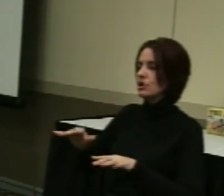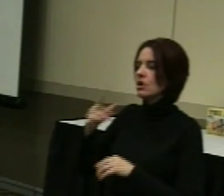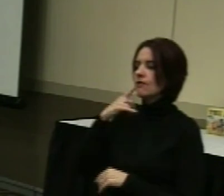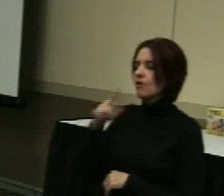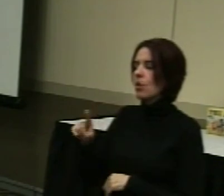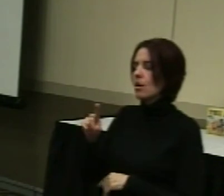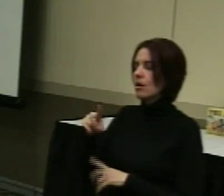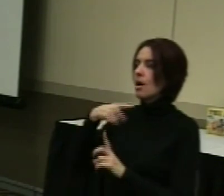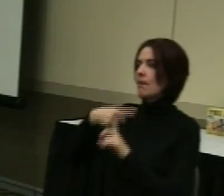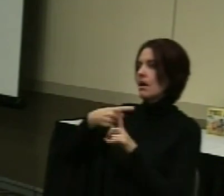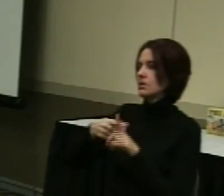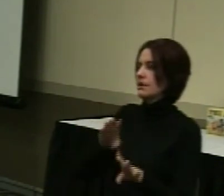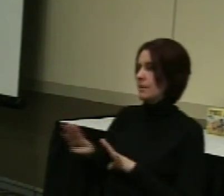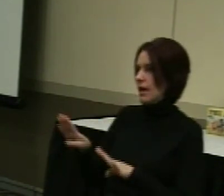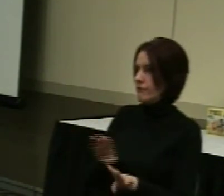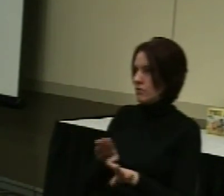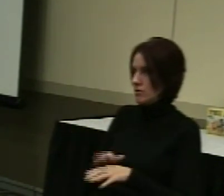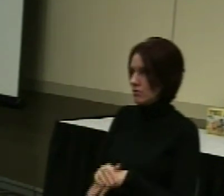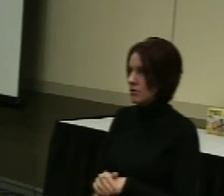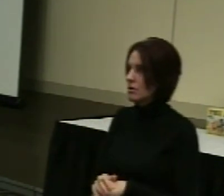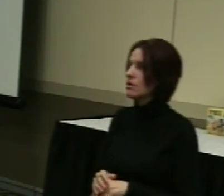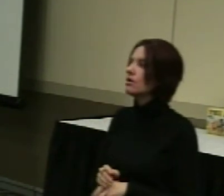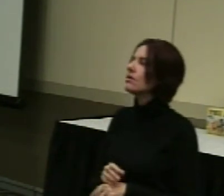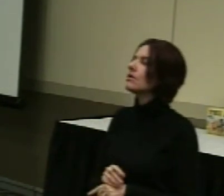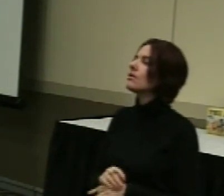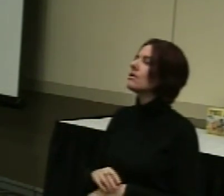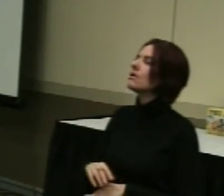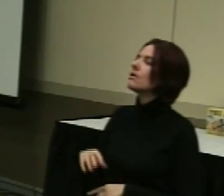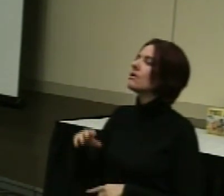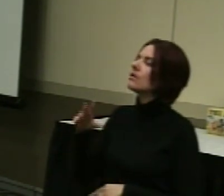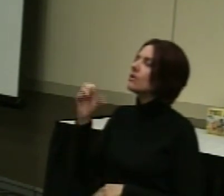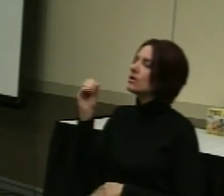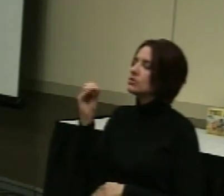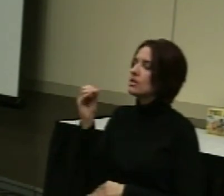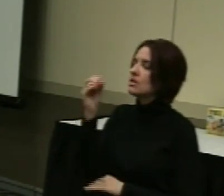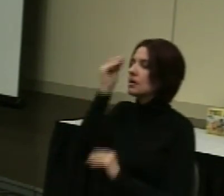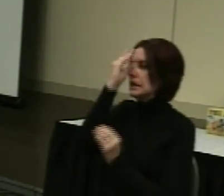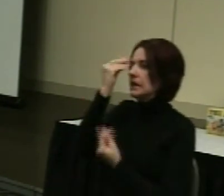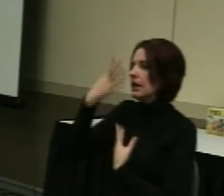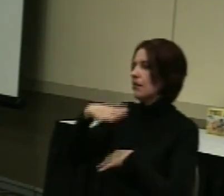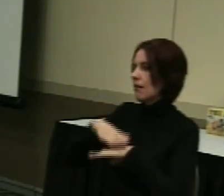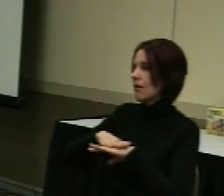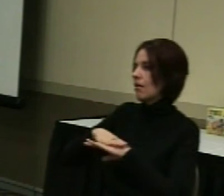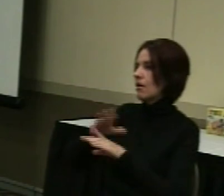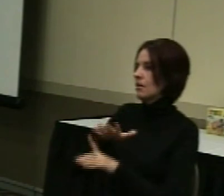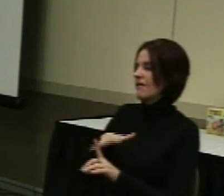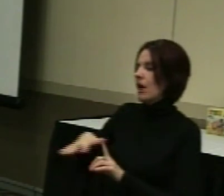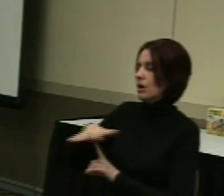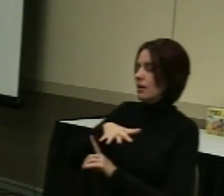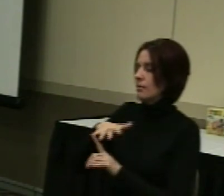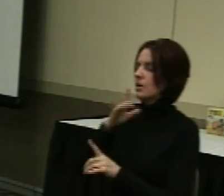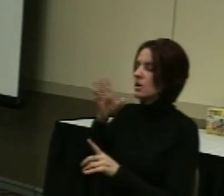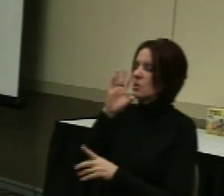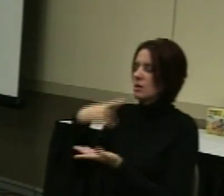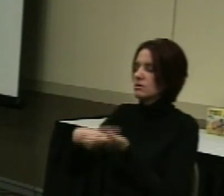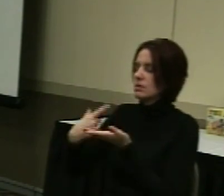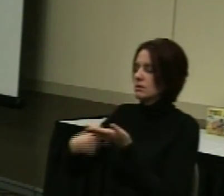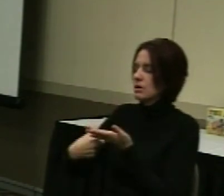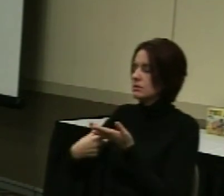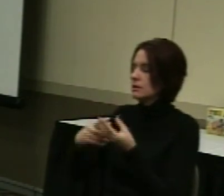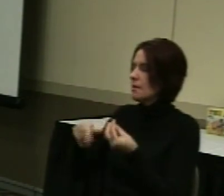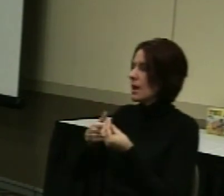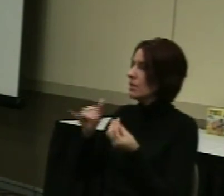positive behaviors. So data on the environment, and we'll talk about getting data on the environment shortly. Then